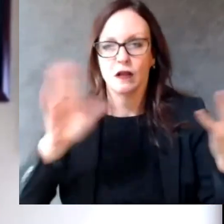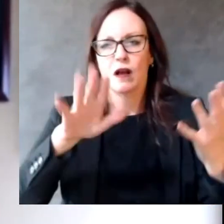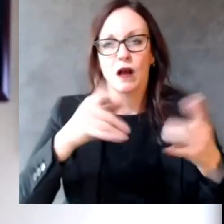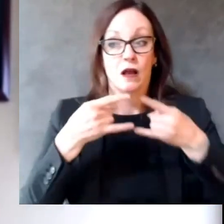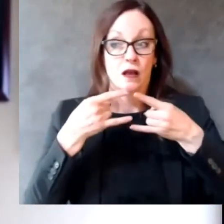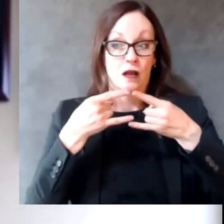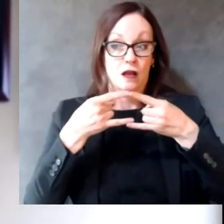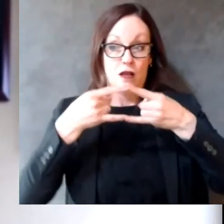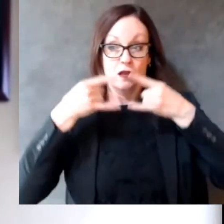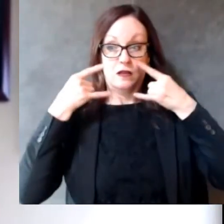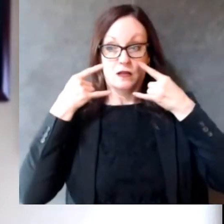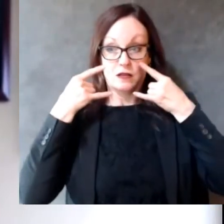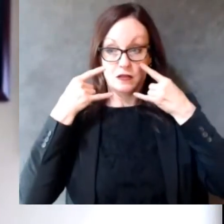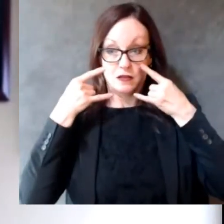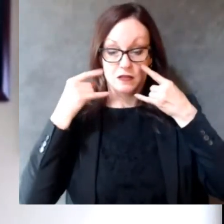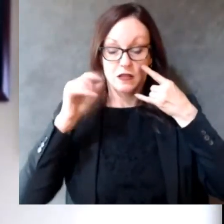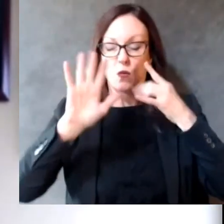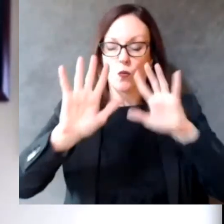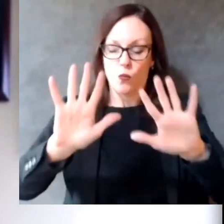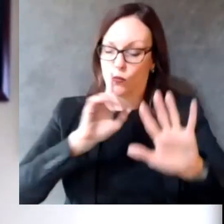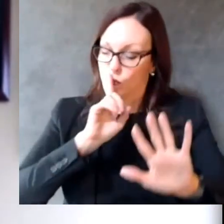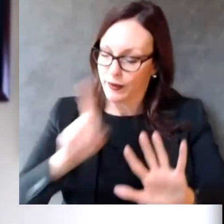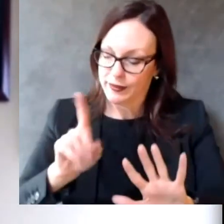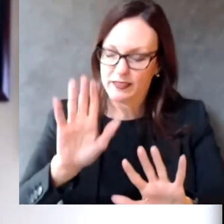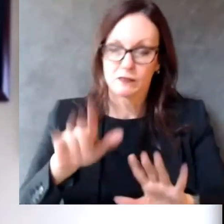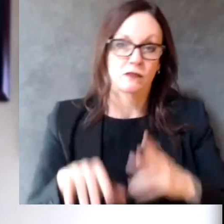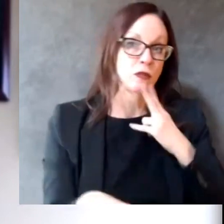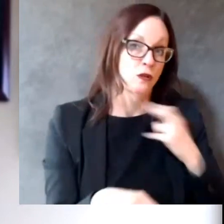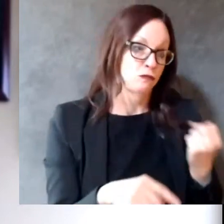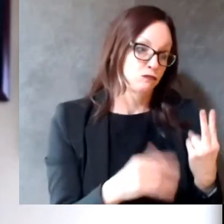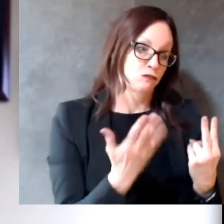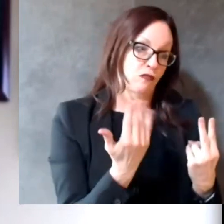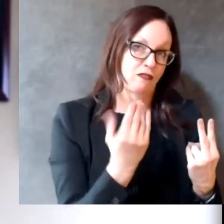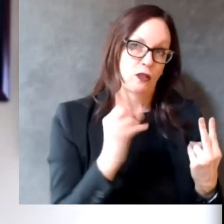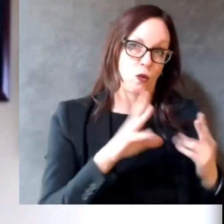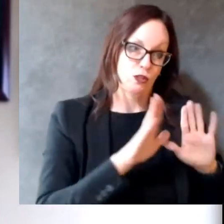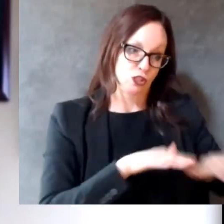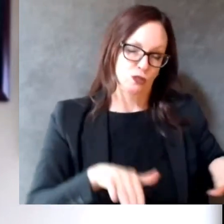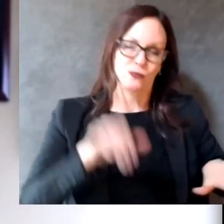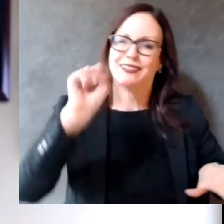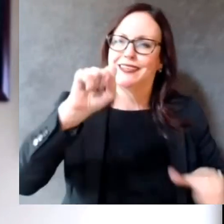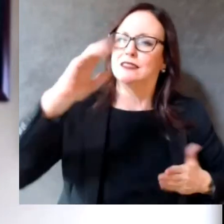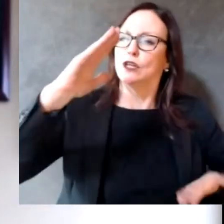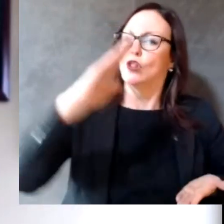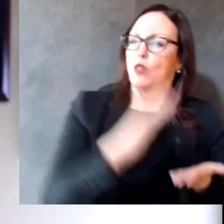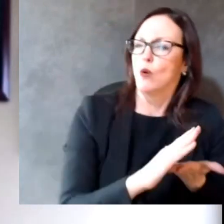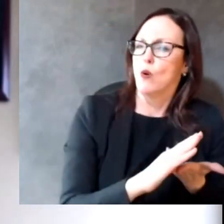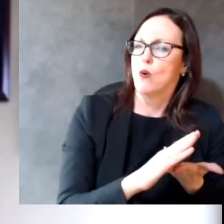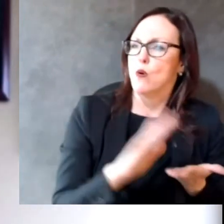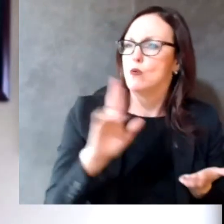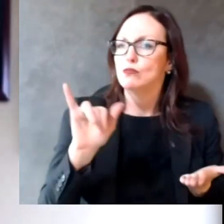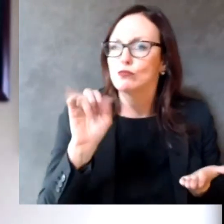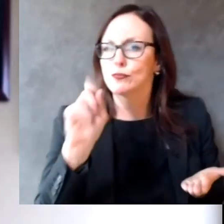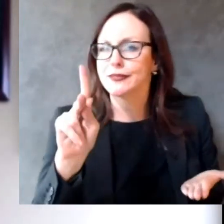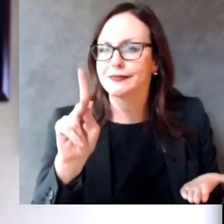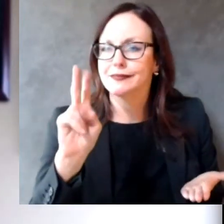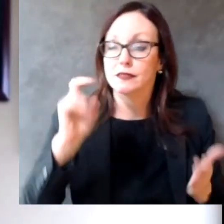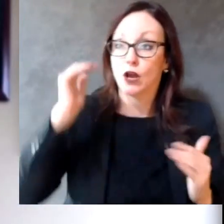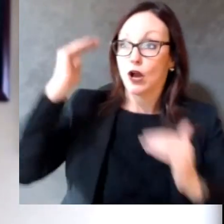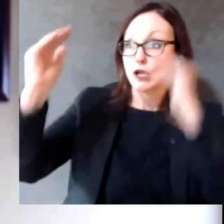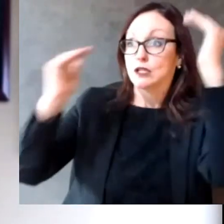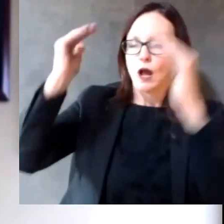serious. So we need to use all the tools we have to prevent infection among children, Masks to prevent the spread